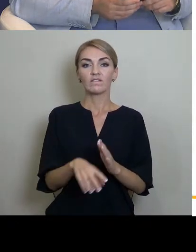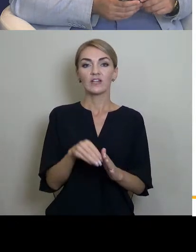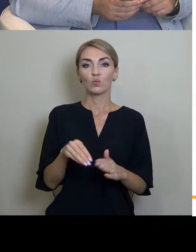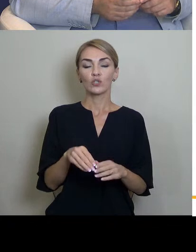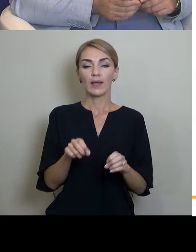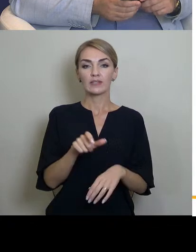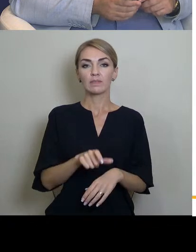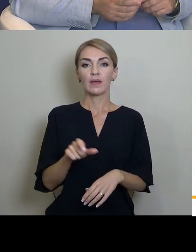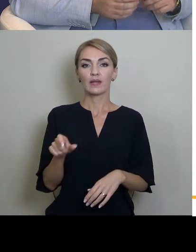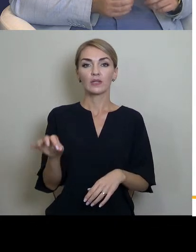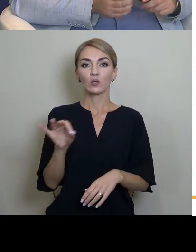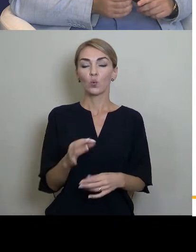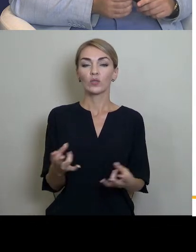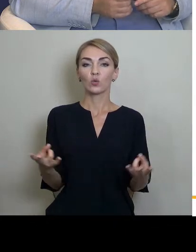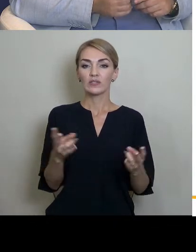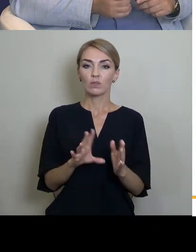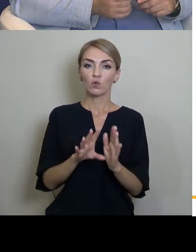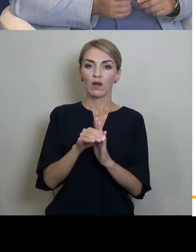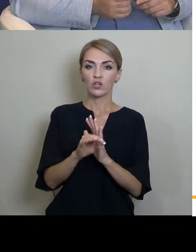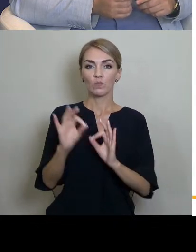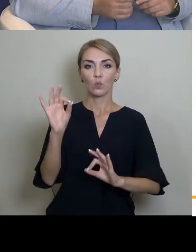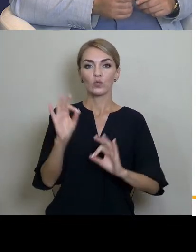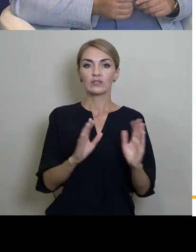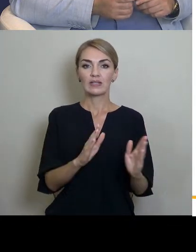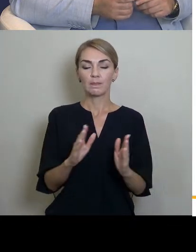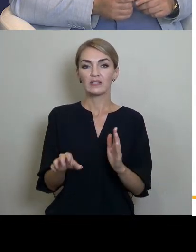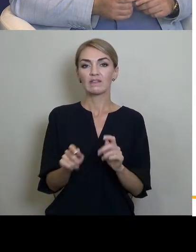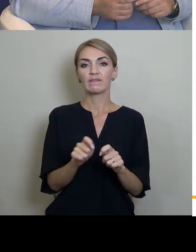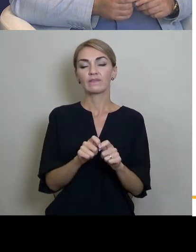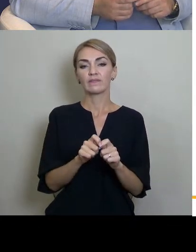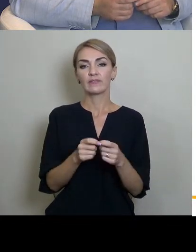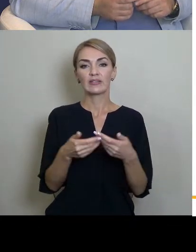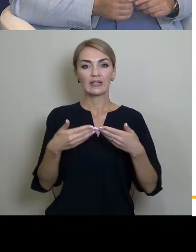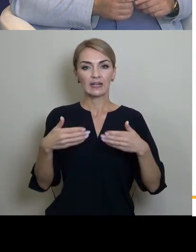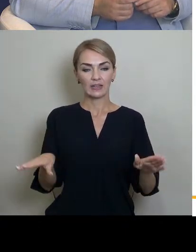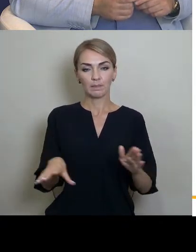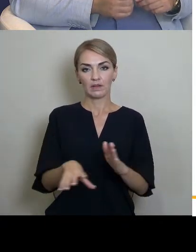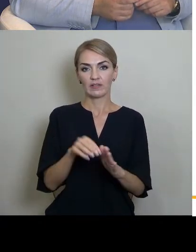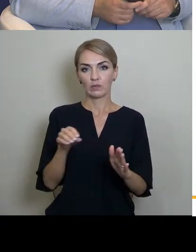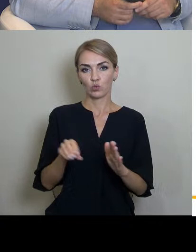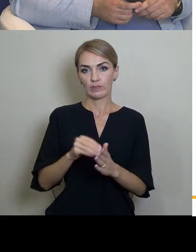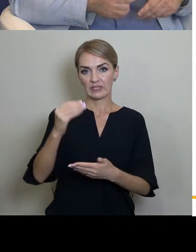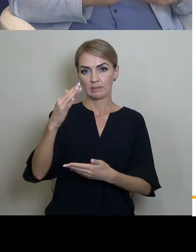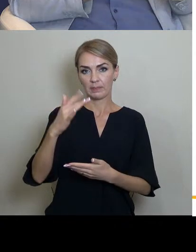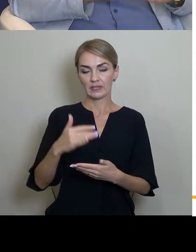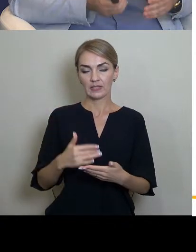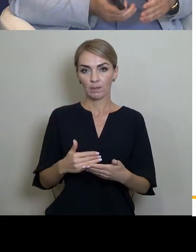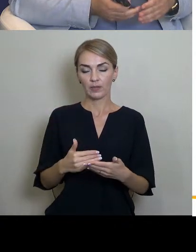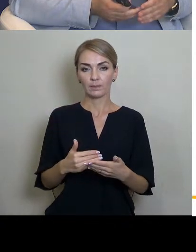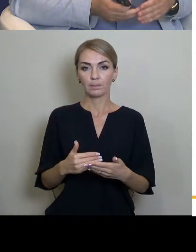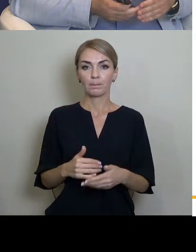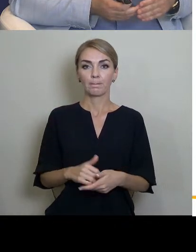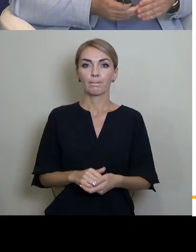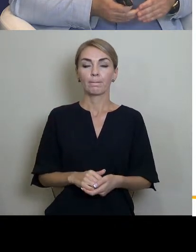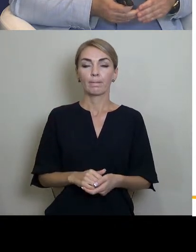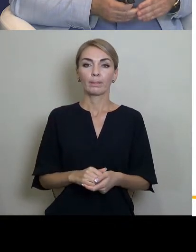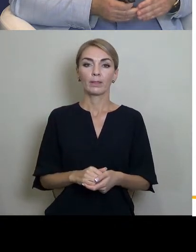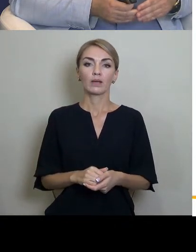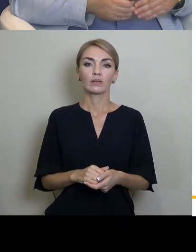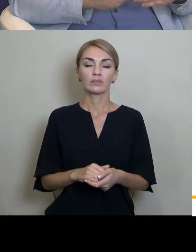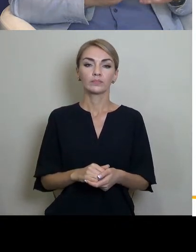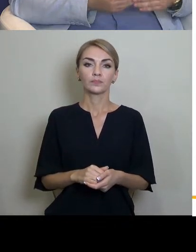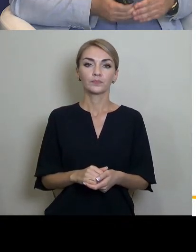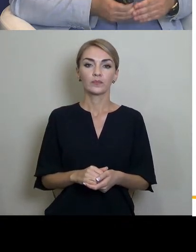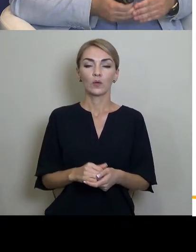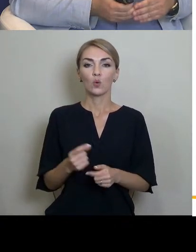was discussed by the experts, and the necessity to implement the proportional system with the open lists. But people